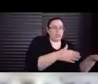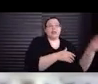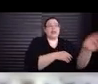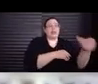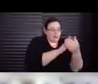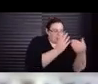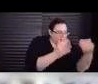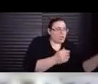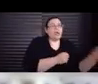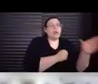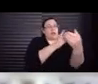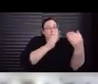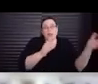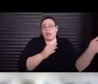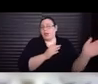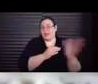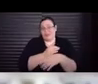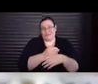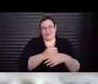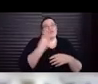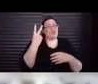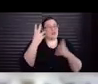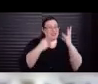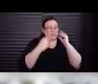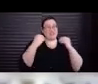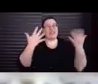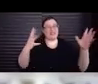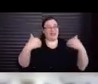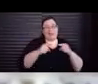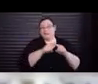two experiences that I've had across the US and Mexico that are